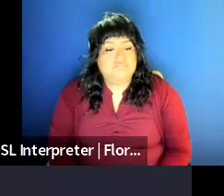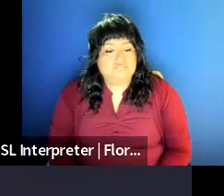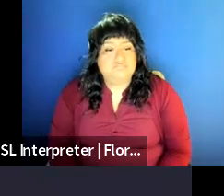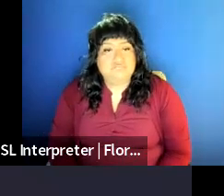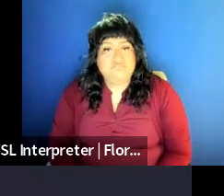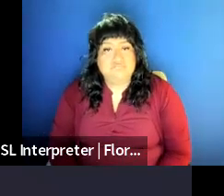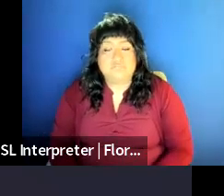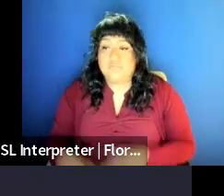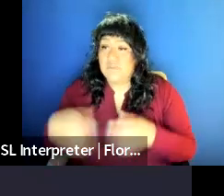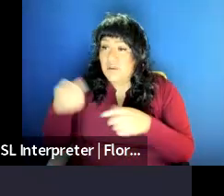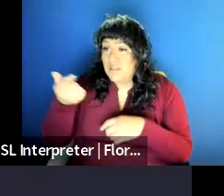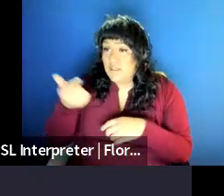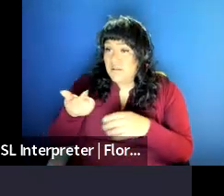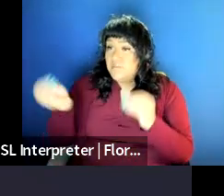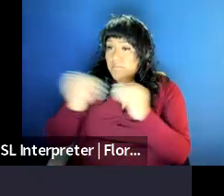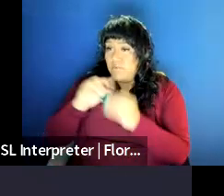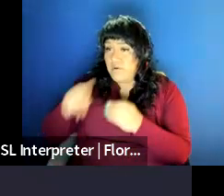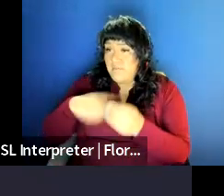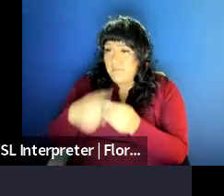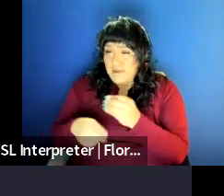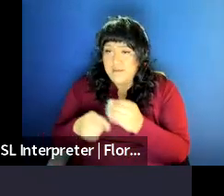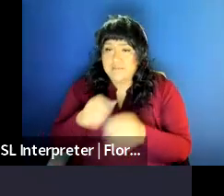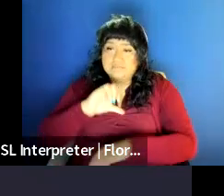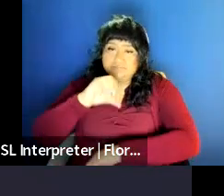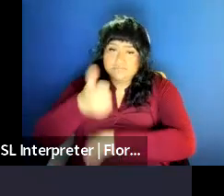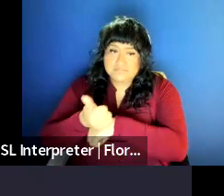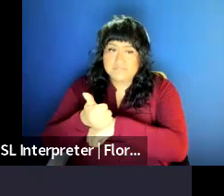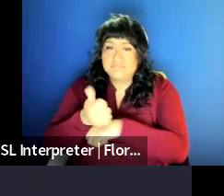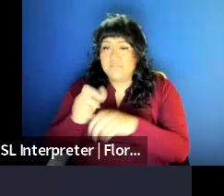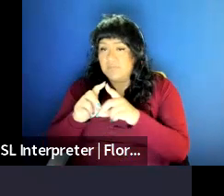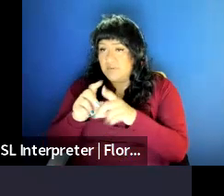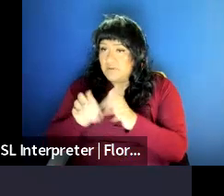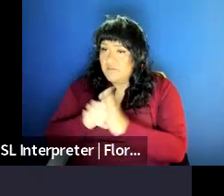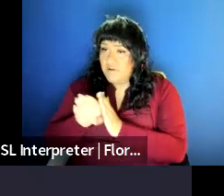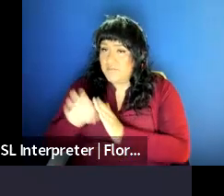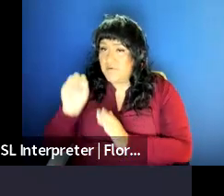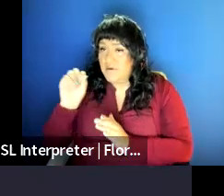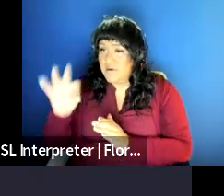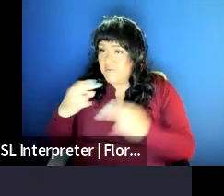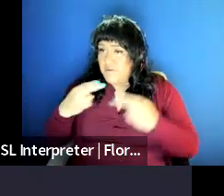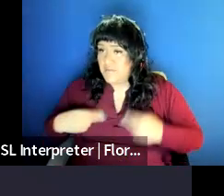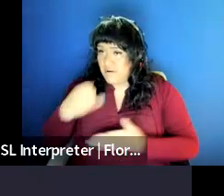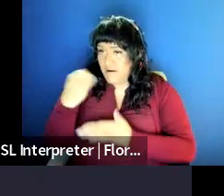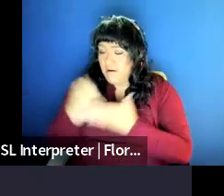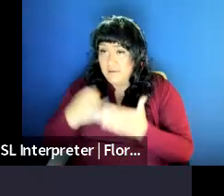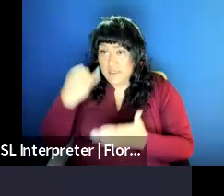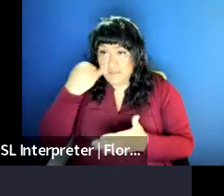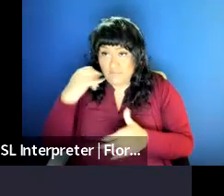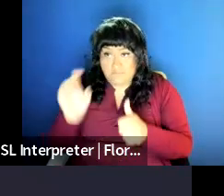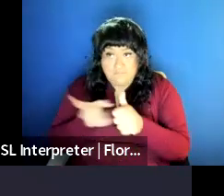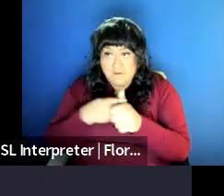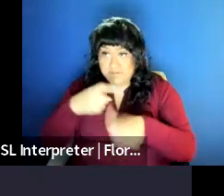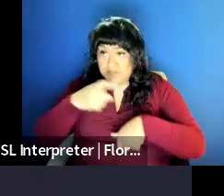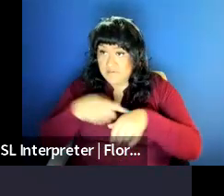So a little bit about the Institute for the Development of Human Arts. If it's your first time sharing space with us, we are a growing community